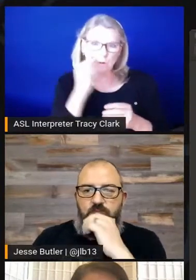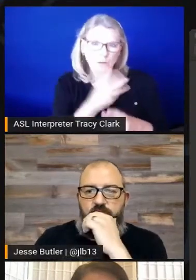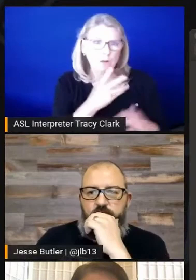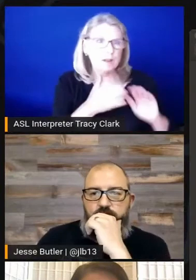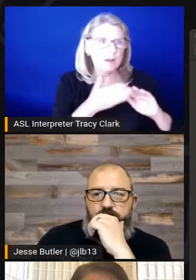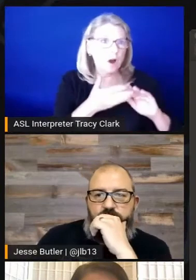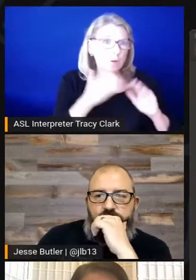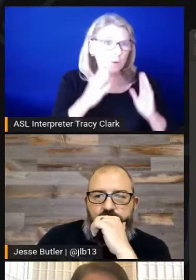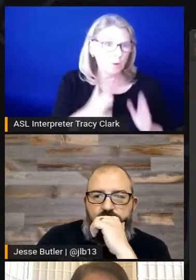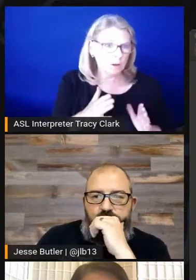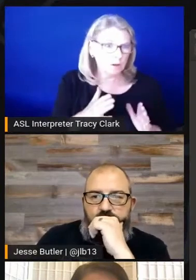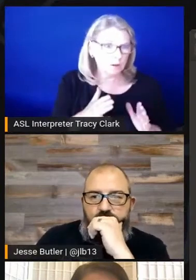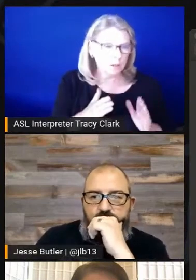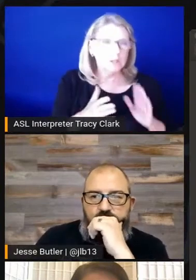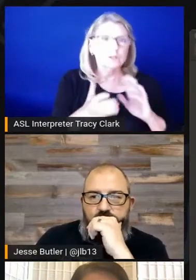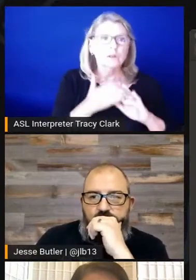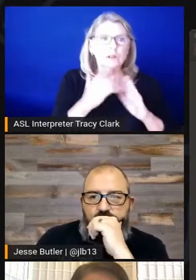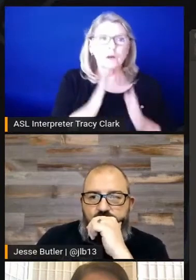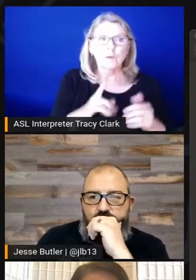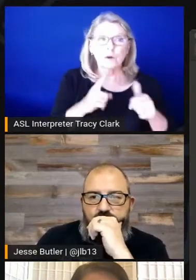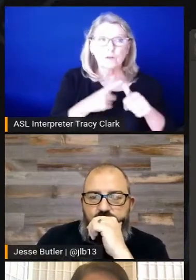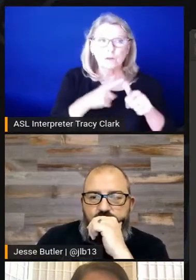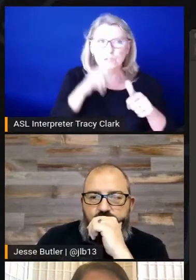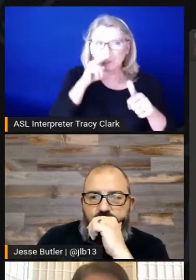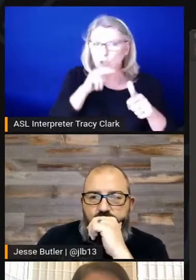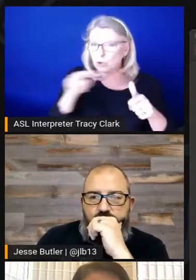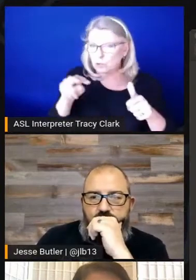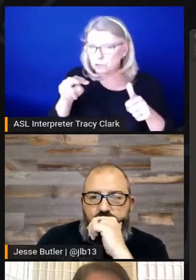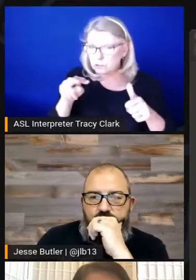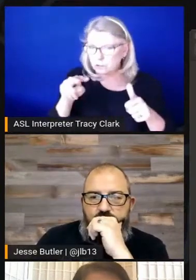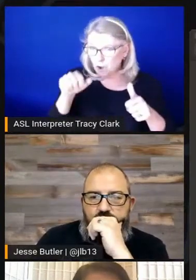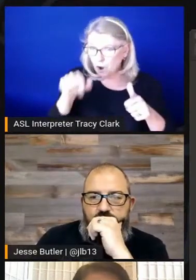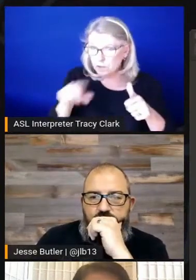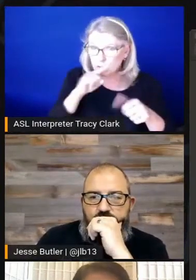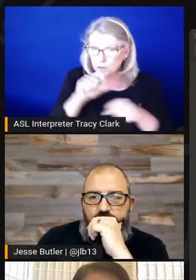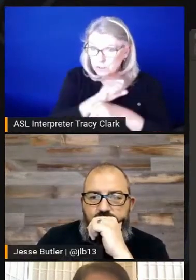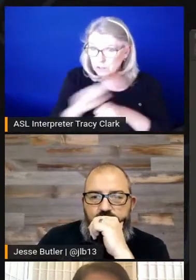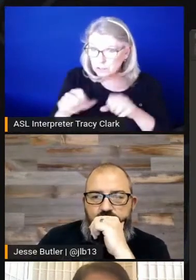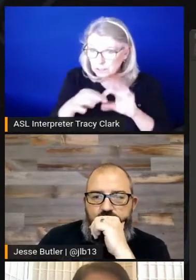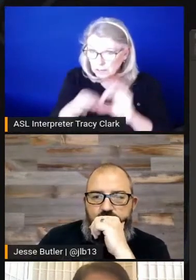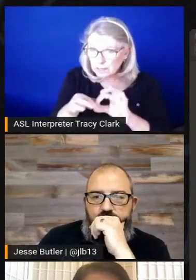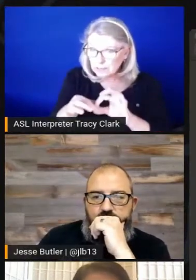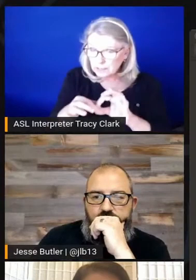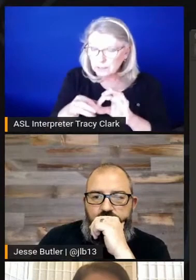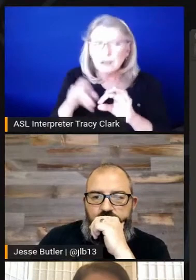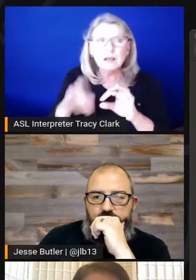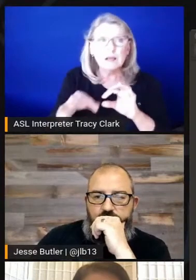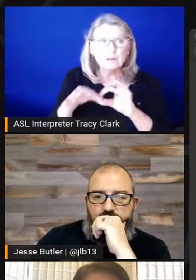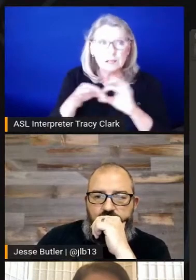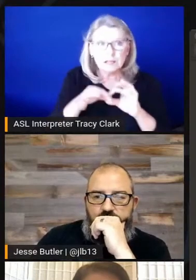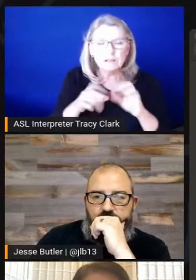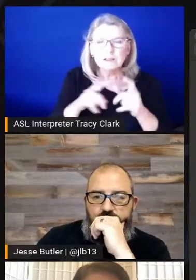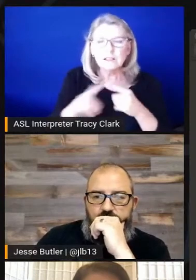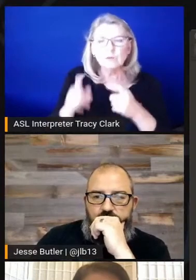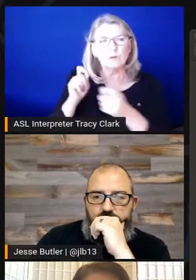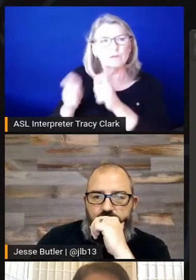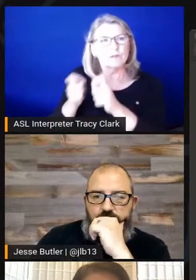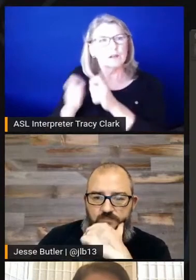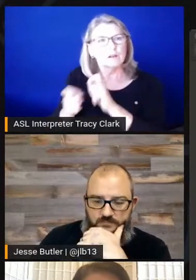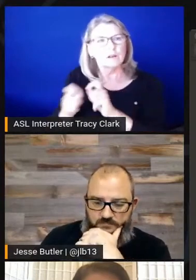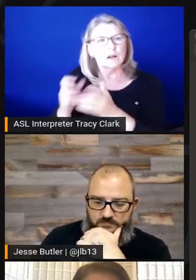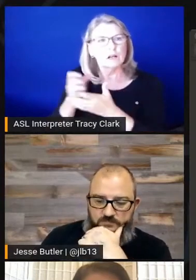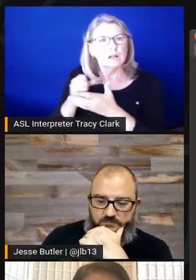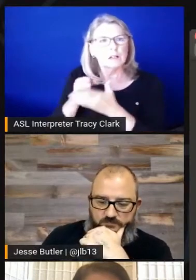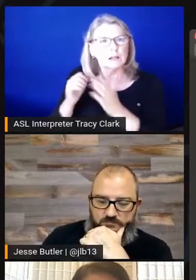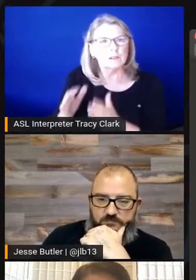required connections are available. And then after that, it will configure the collector in the way that the user describes.